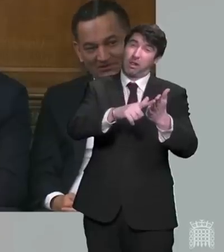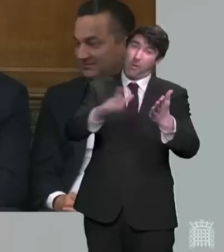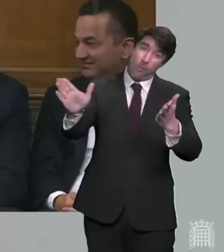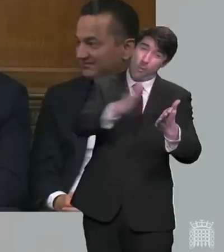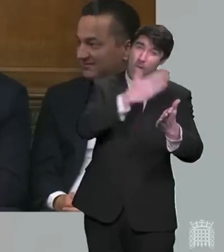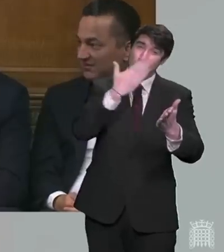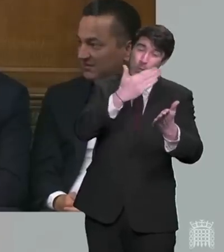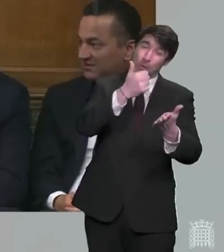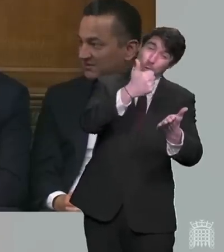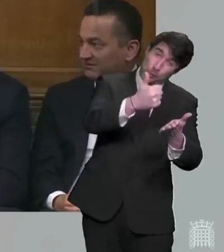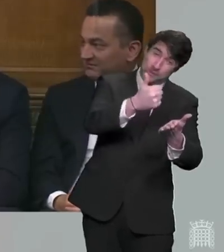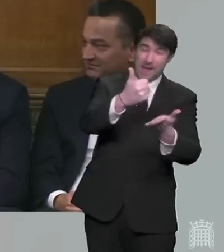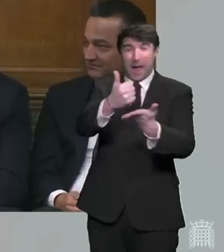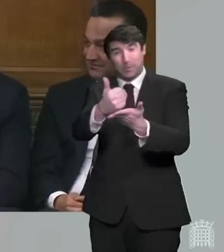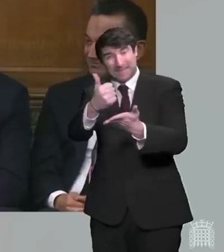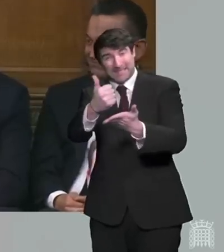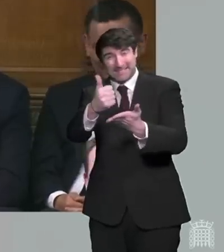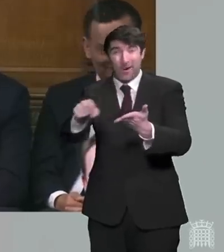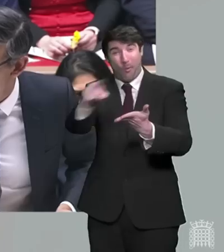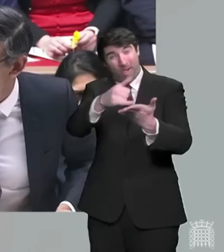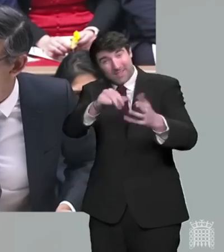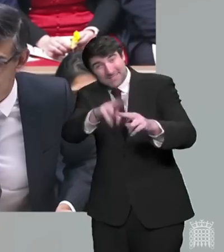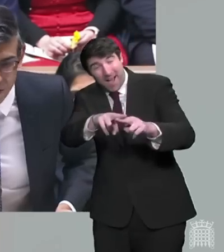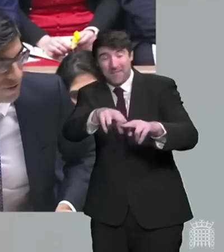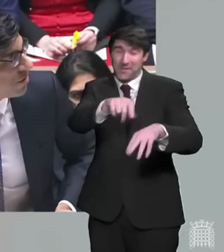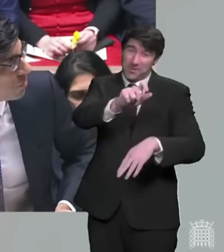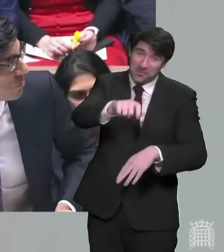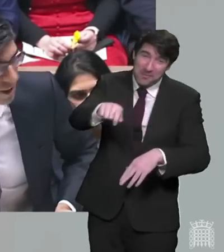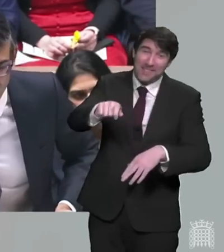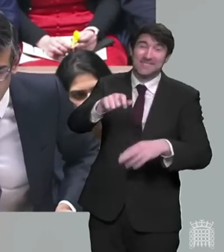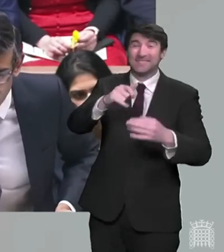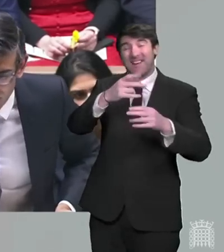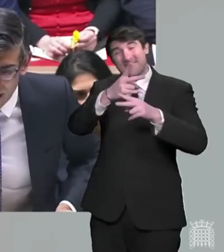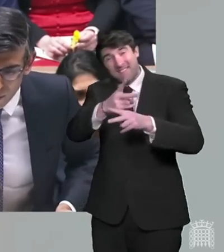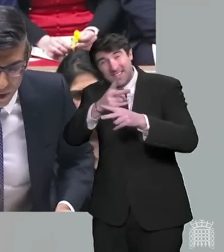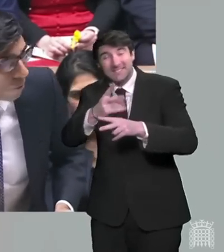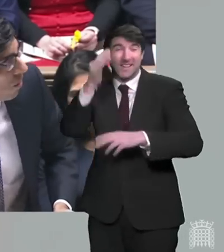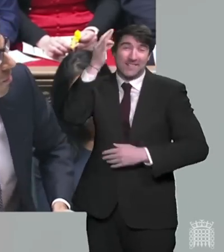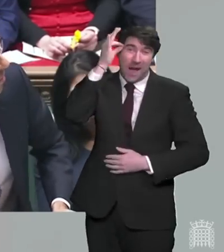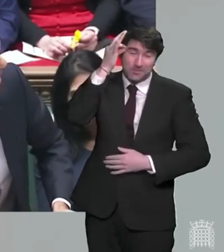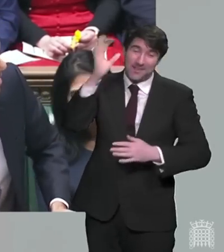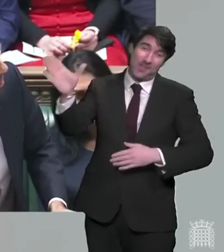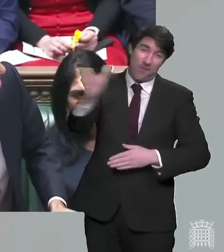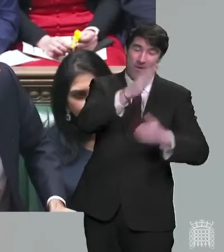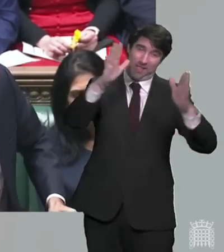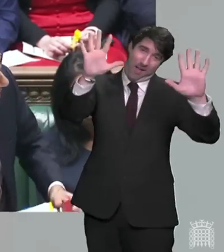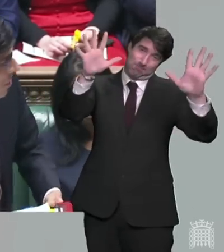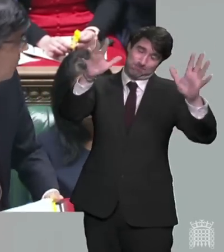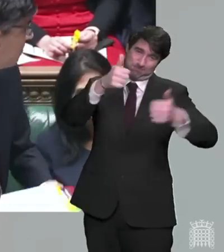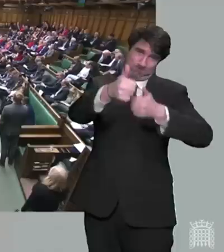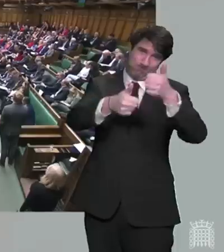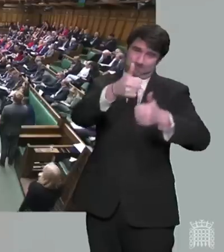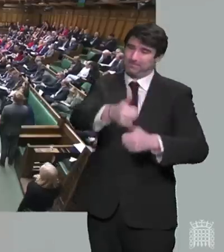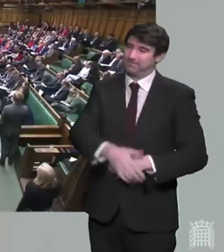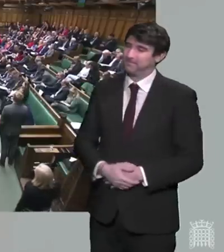such fantastic results. They are in the business of providing tremendous opportunity for the children under their care, and we all owe them an enormous debt of